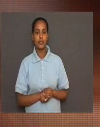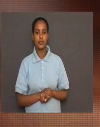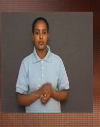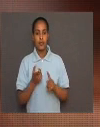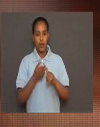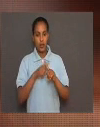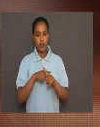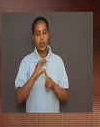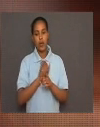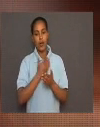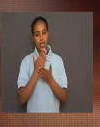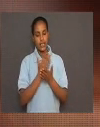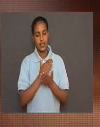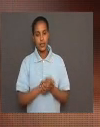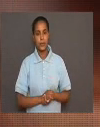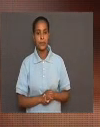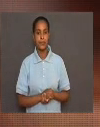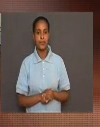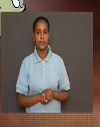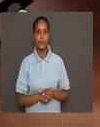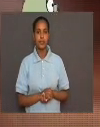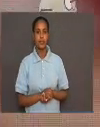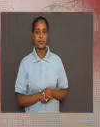Let's get back to our lesson.